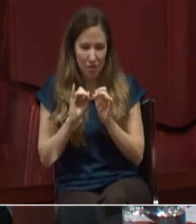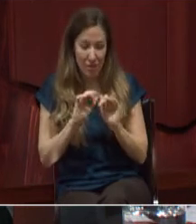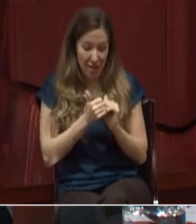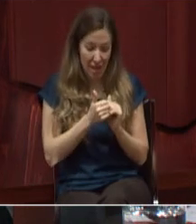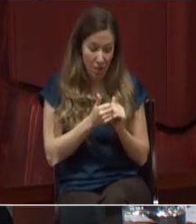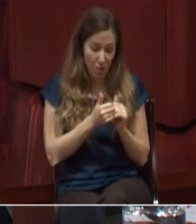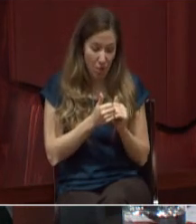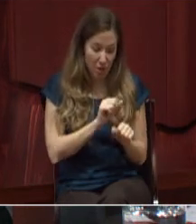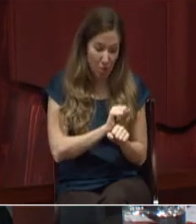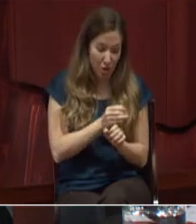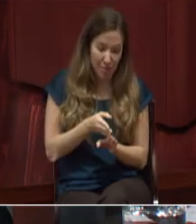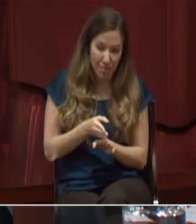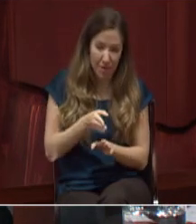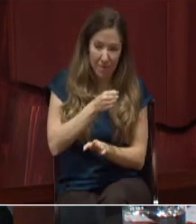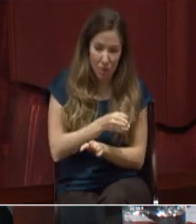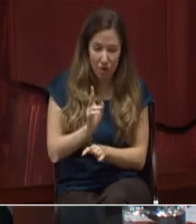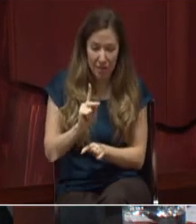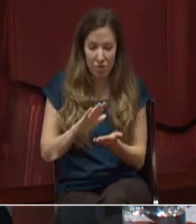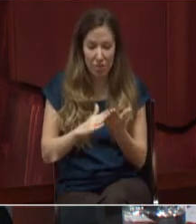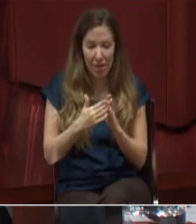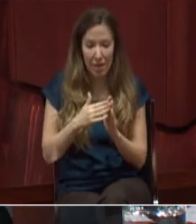Kissinger became Secretary of State